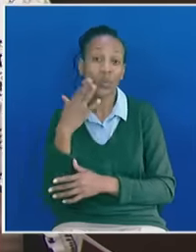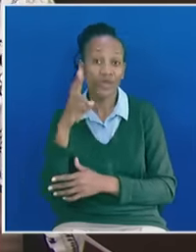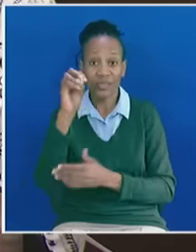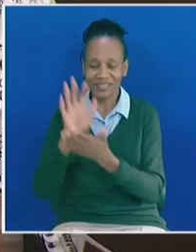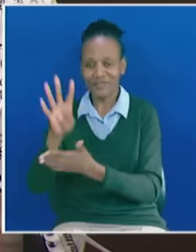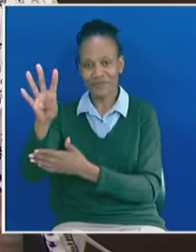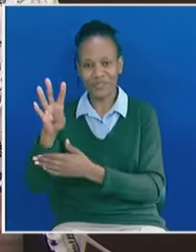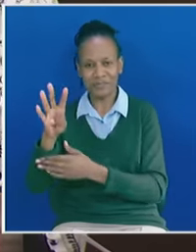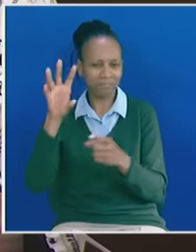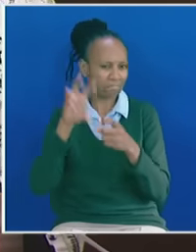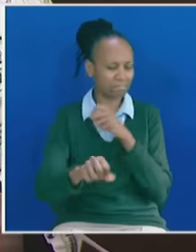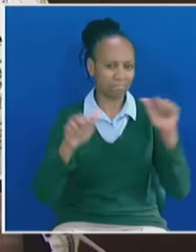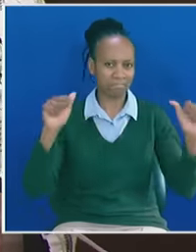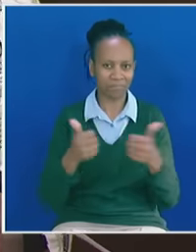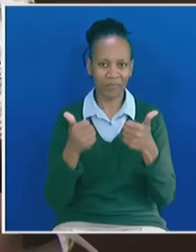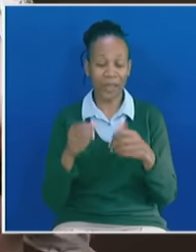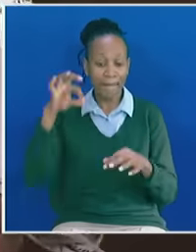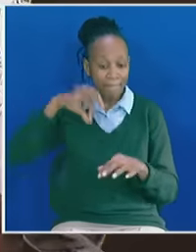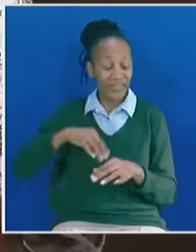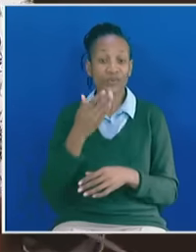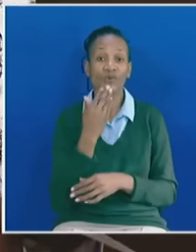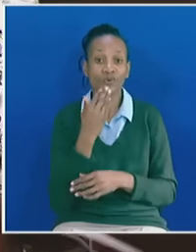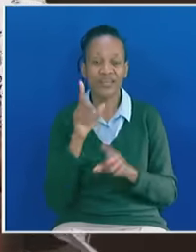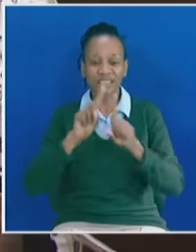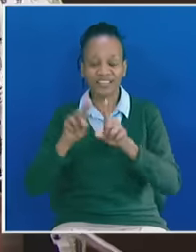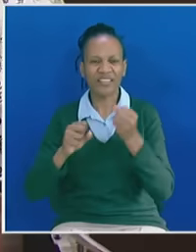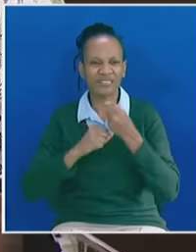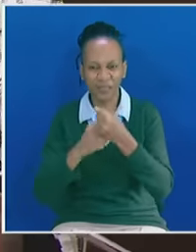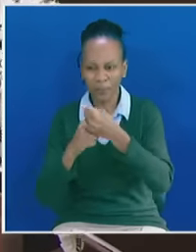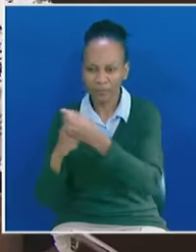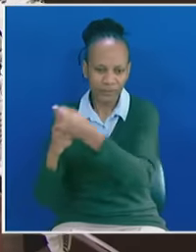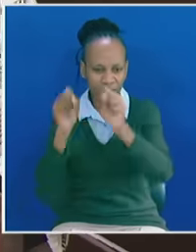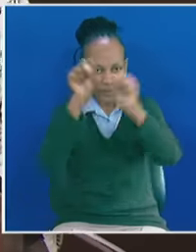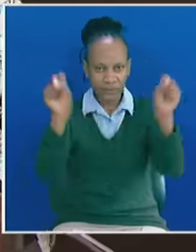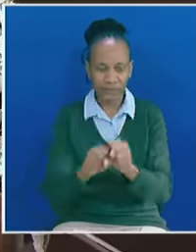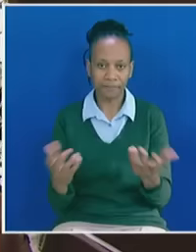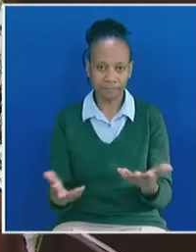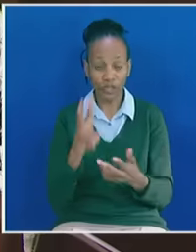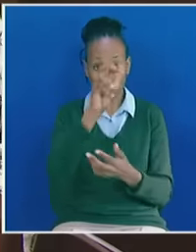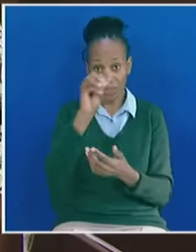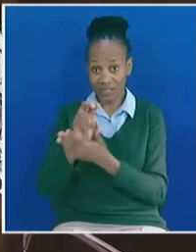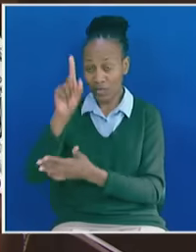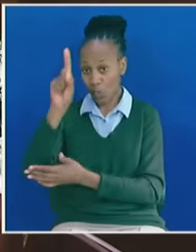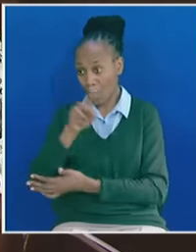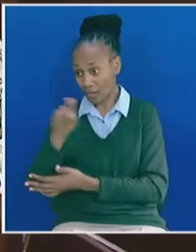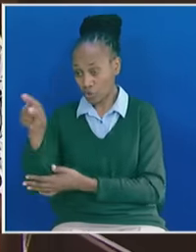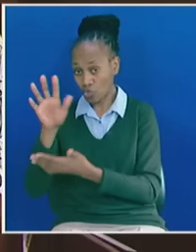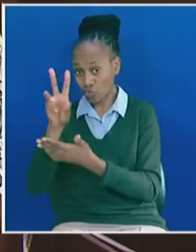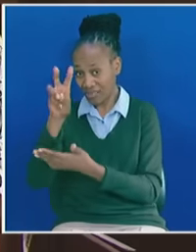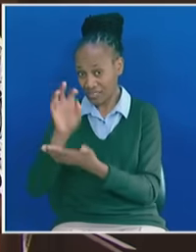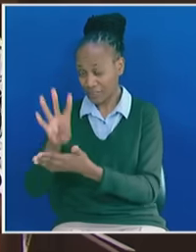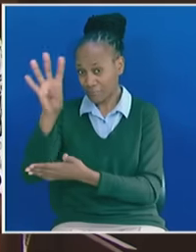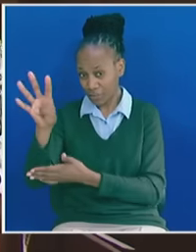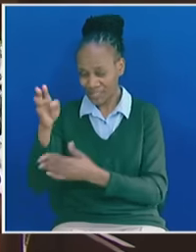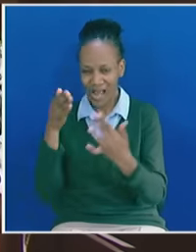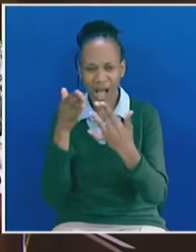2014, mostly benefiting from the indigent support system. Between 2001 and 2014,